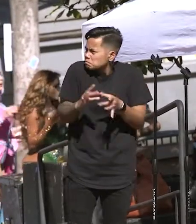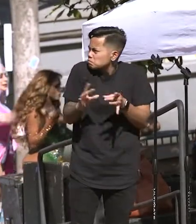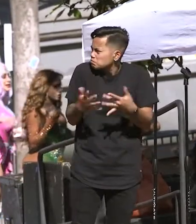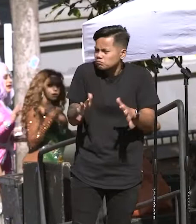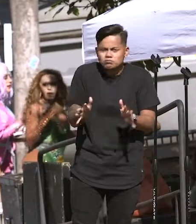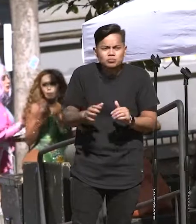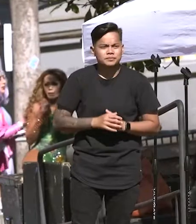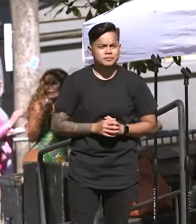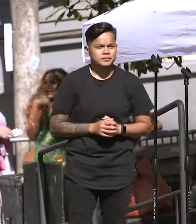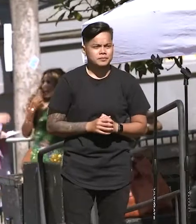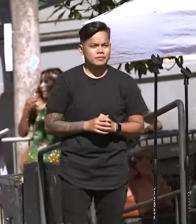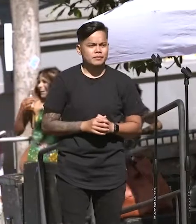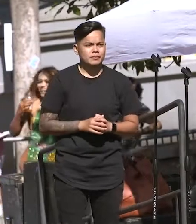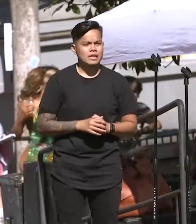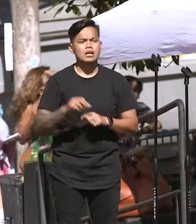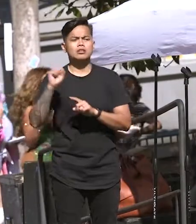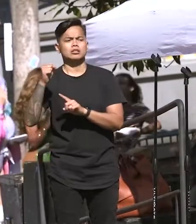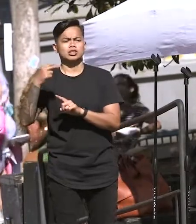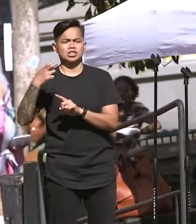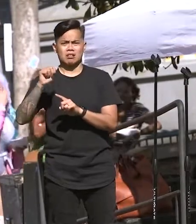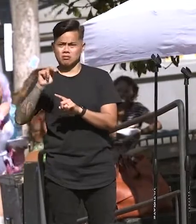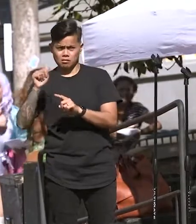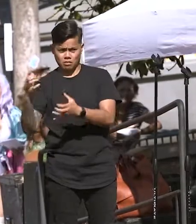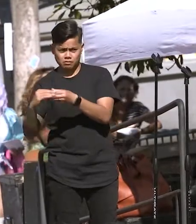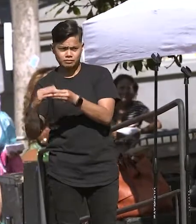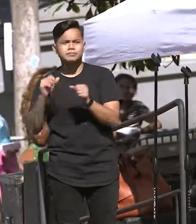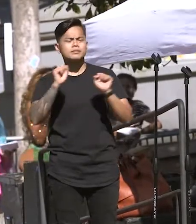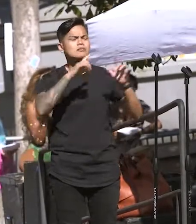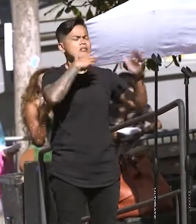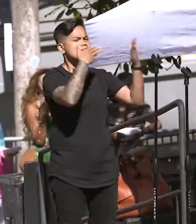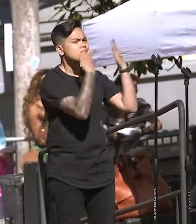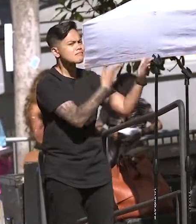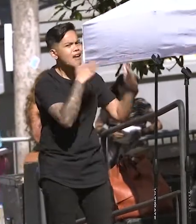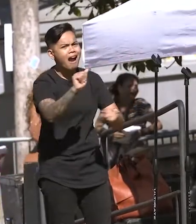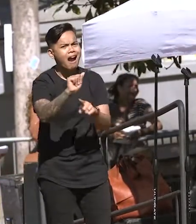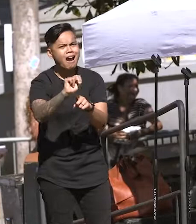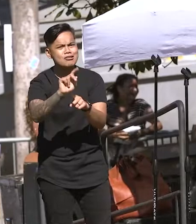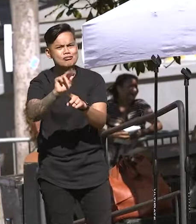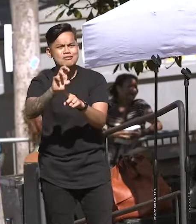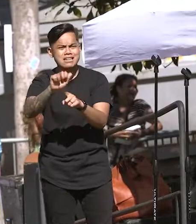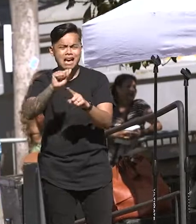Angelique. Thank you, Andrea. Give it up for a legend, Andrea.